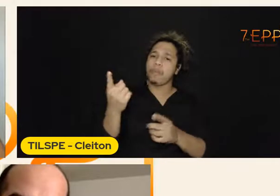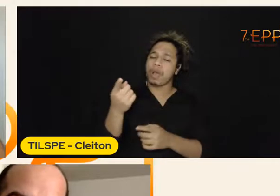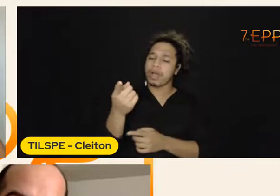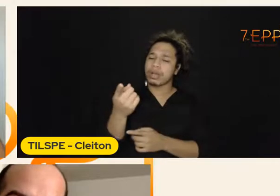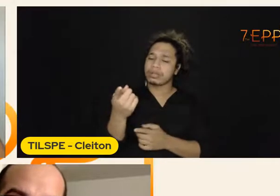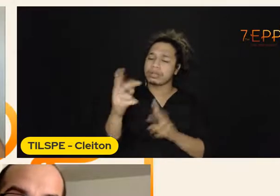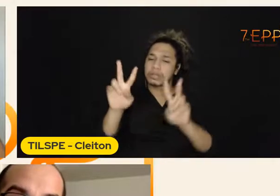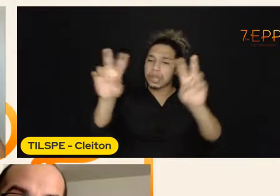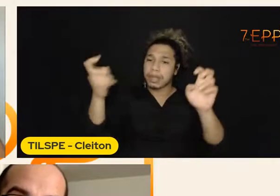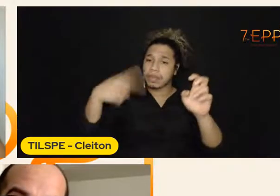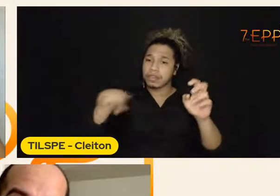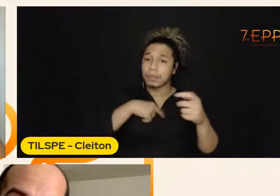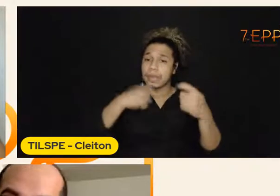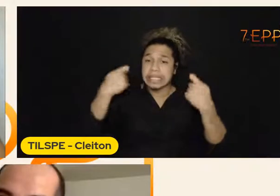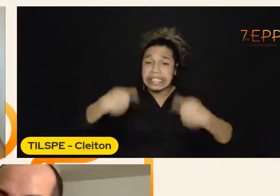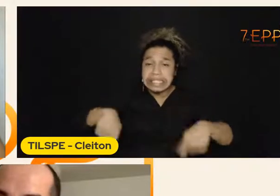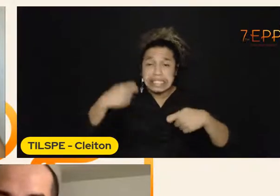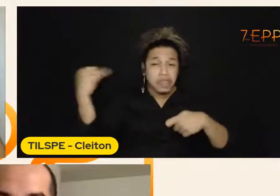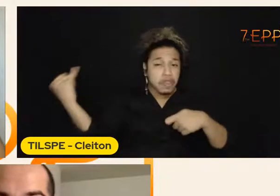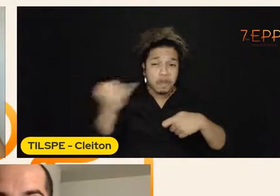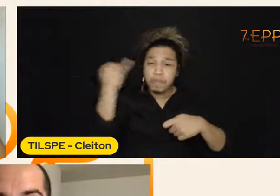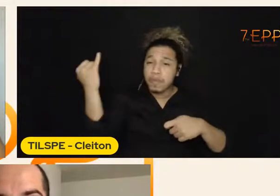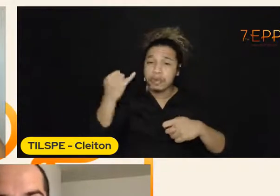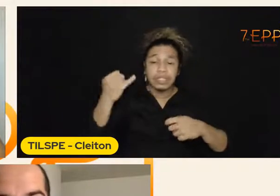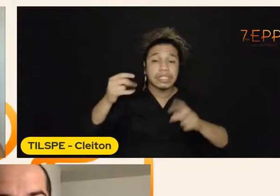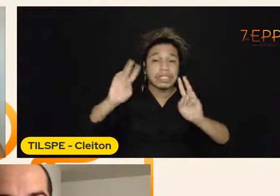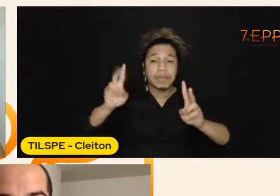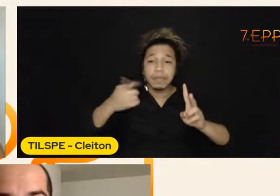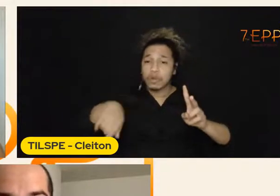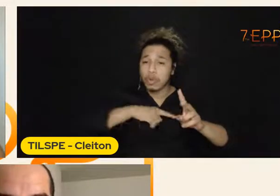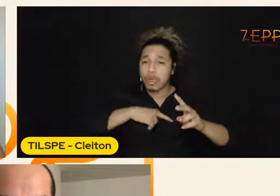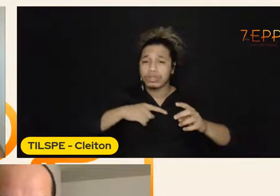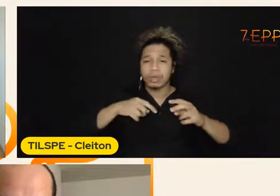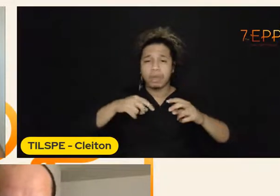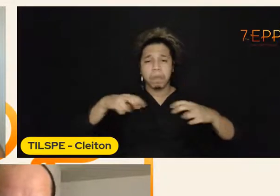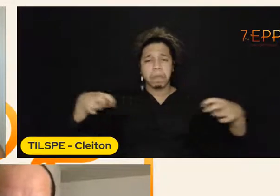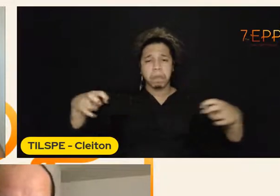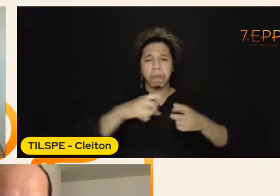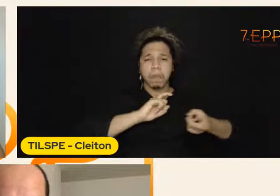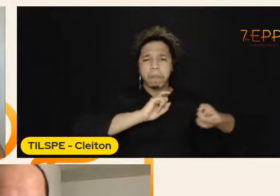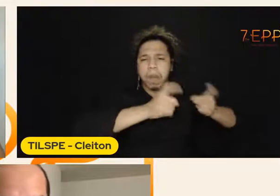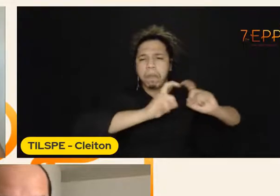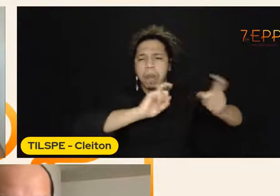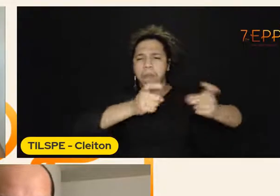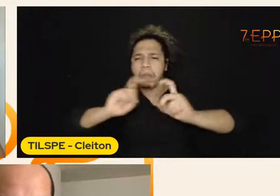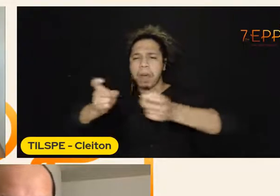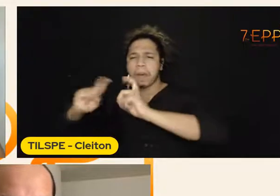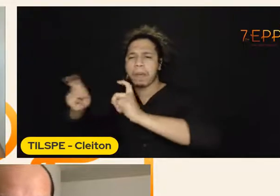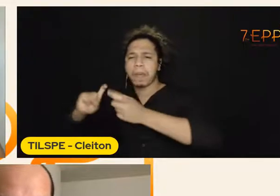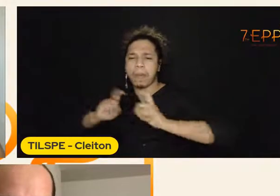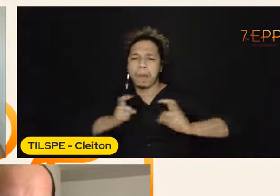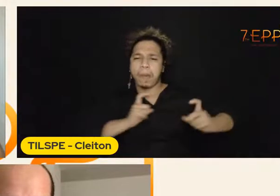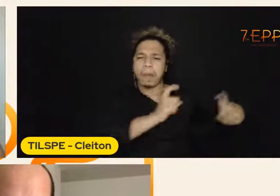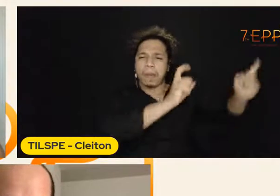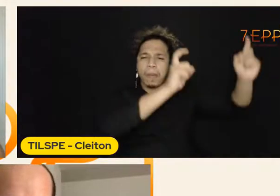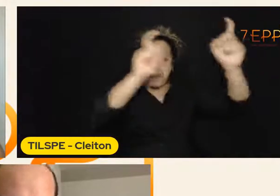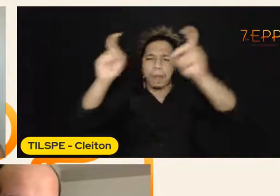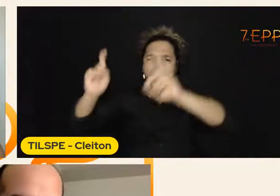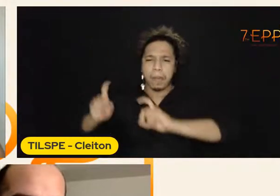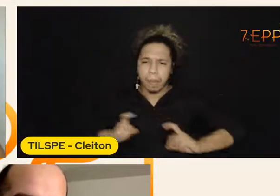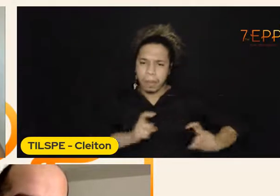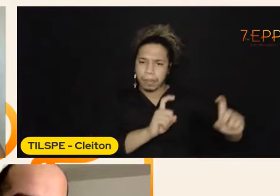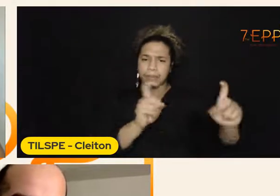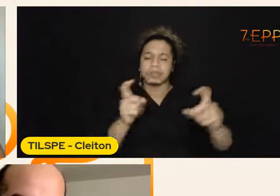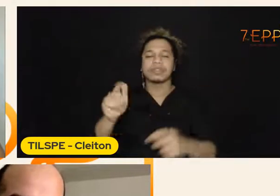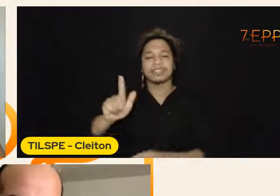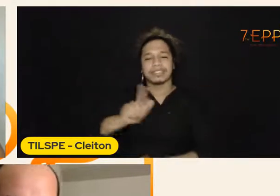find ways to inform ourselves, but not just from one perspective. We have the idiomatic expression on